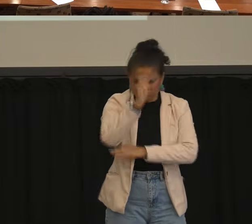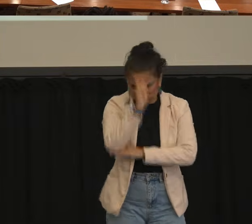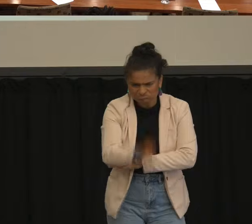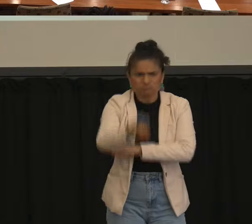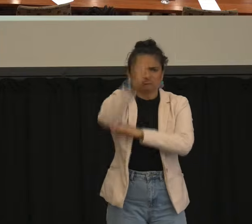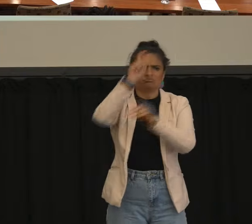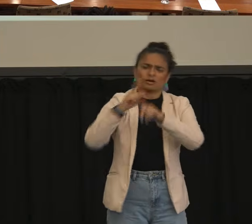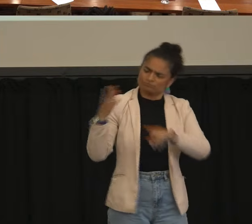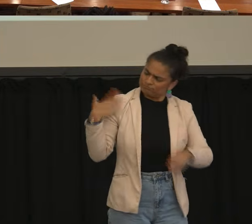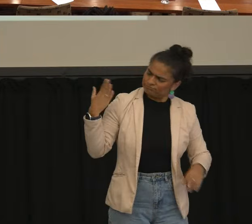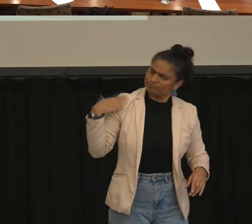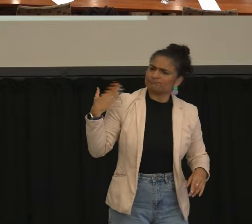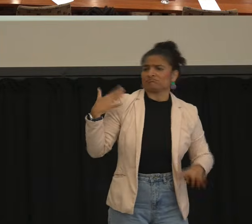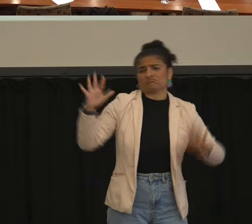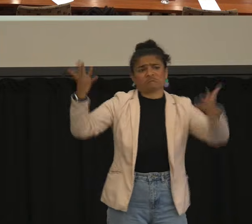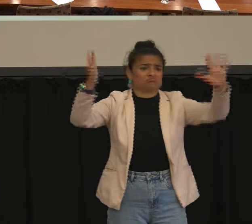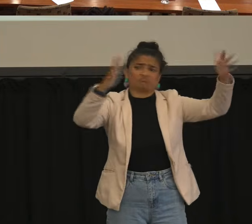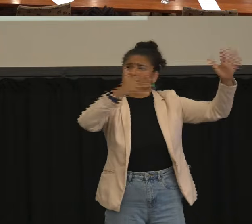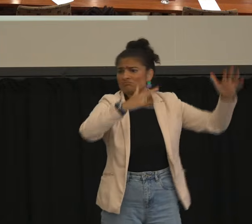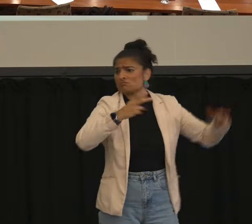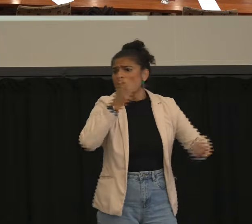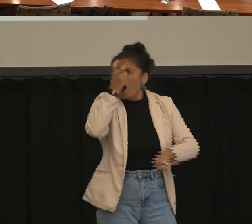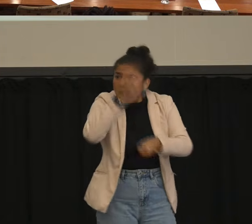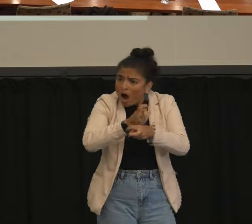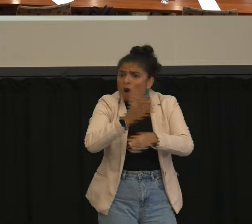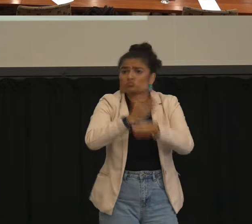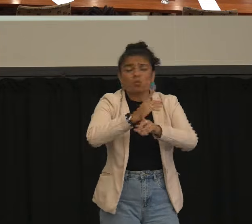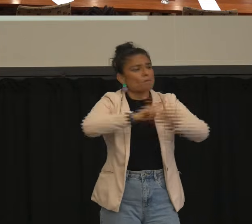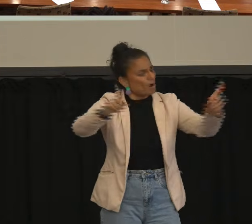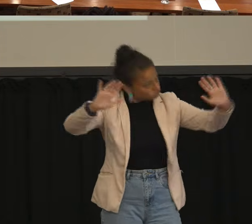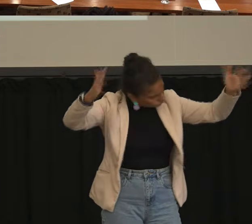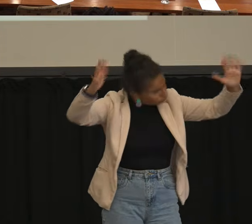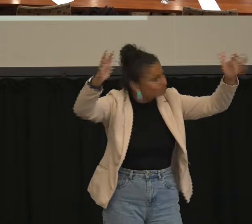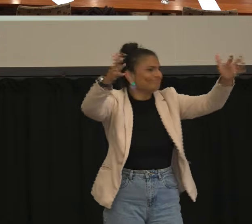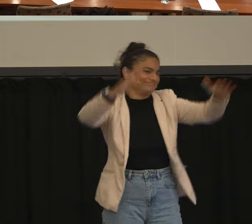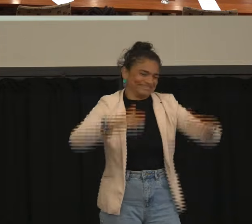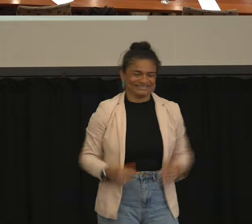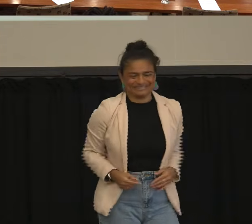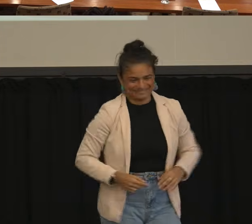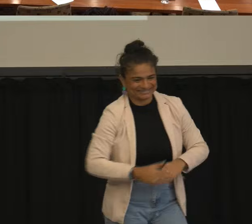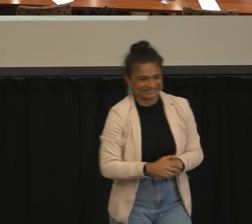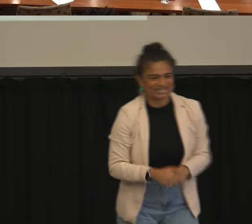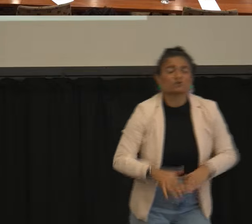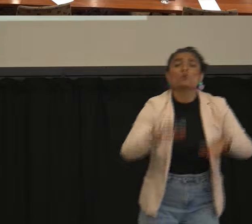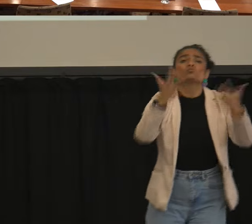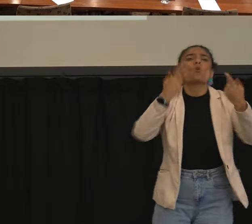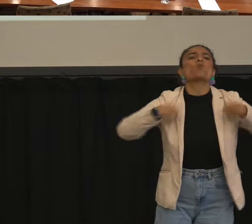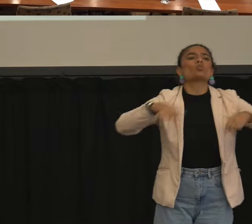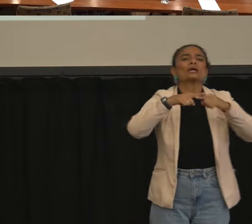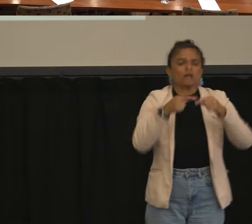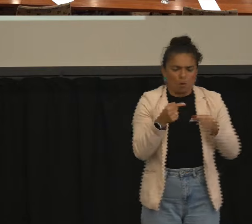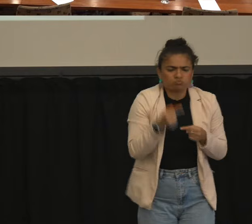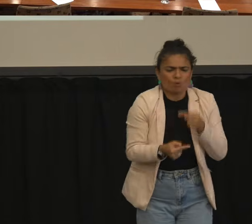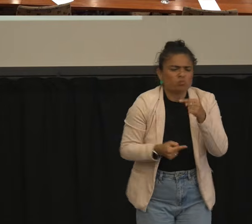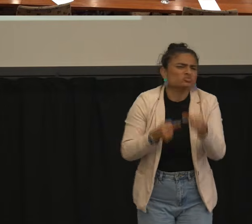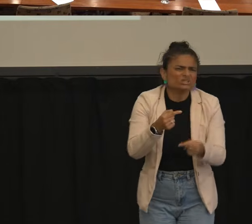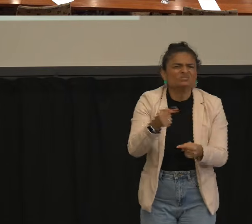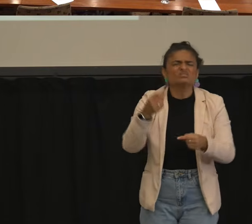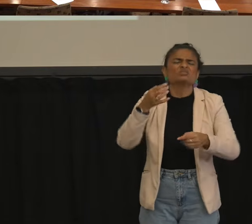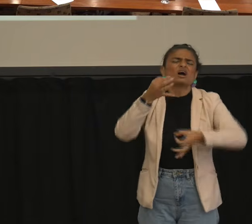that the process of developing material does take a lot, and so we acknowledge those that also have done the same.